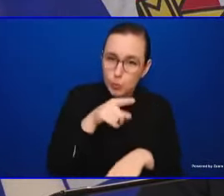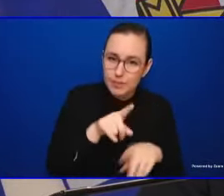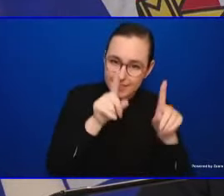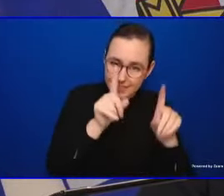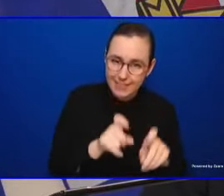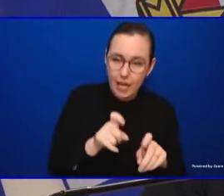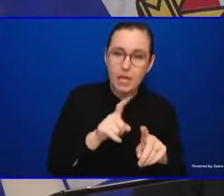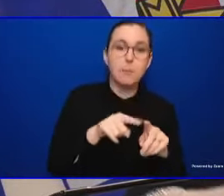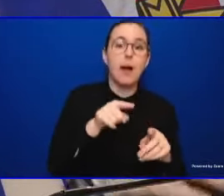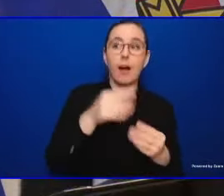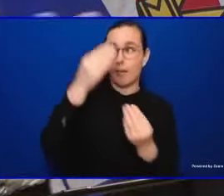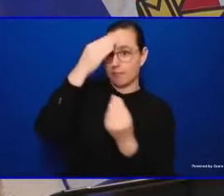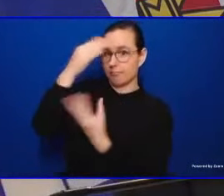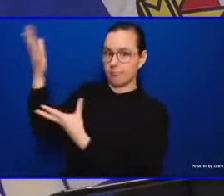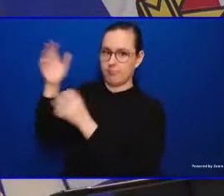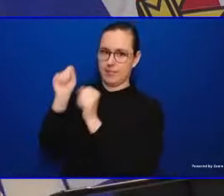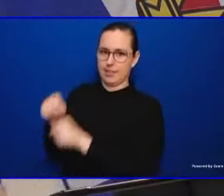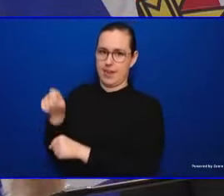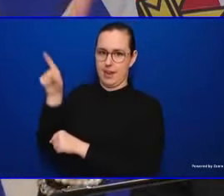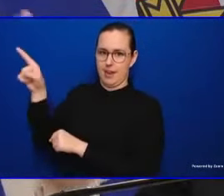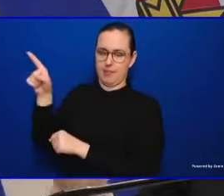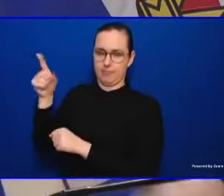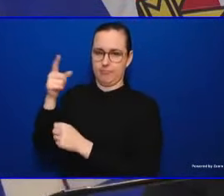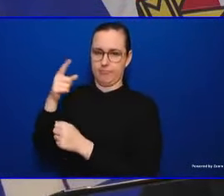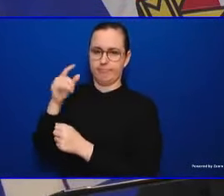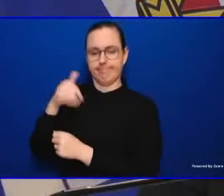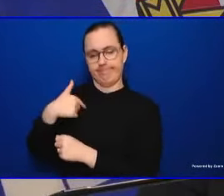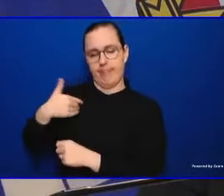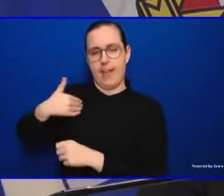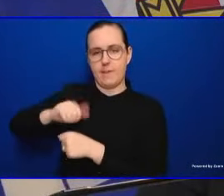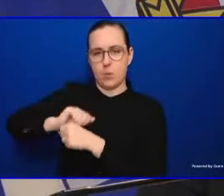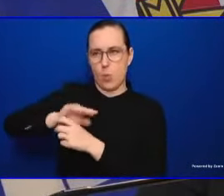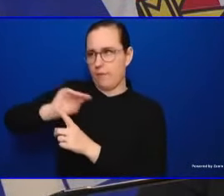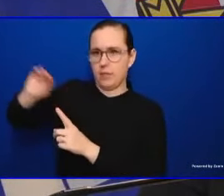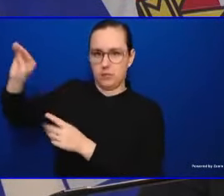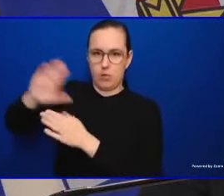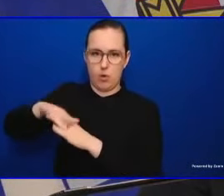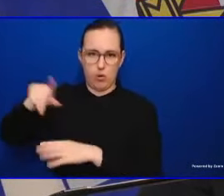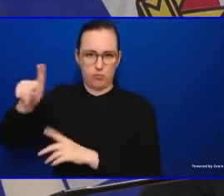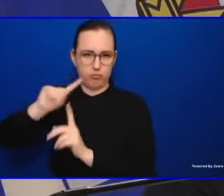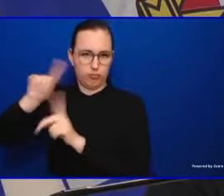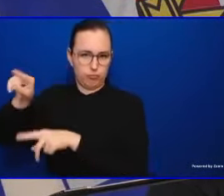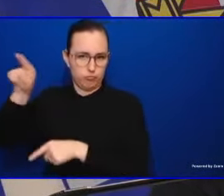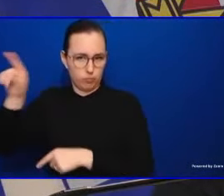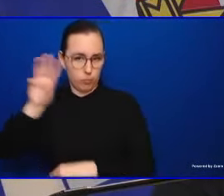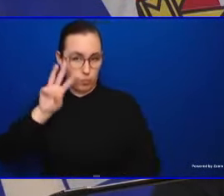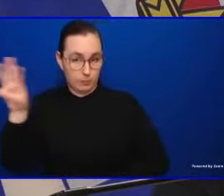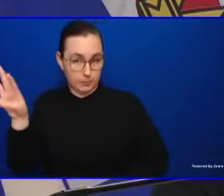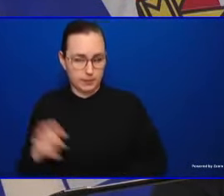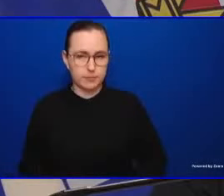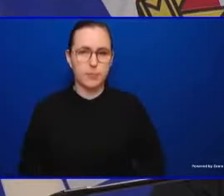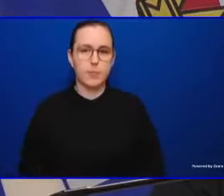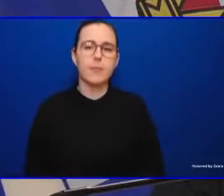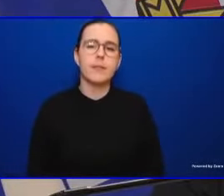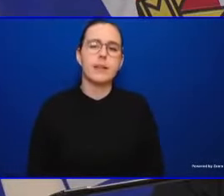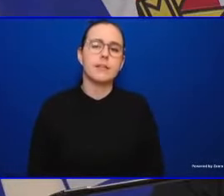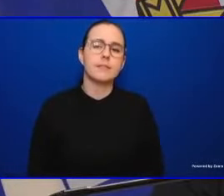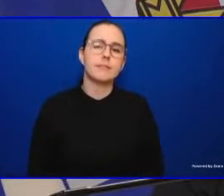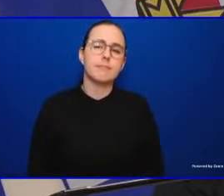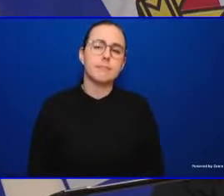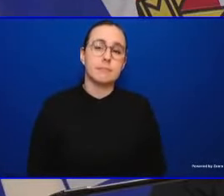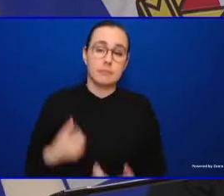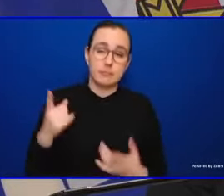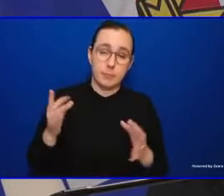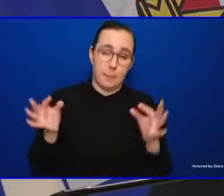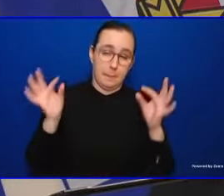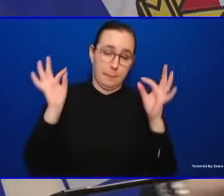are positive out of the ones that we've distributed. So it's an imperfect marker. I talked a lot about in our last modeling